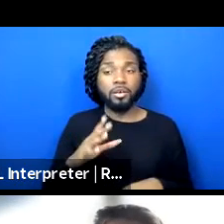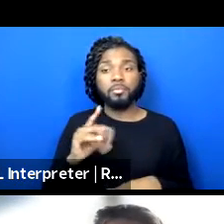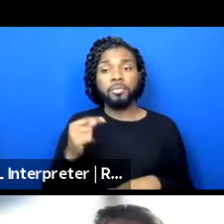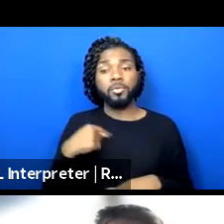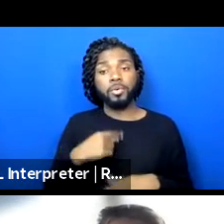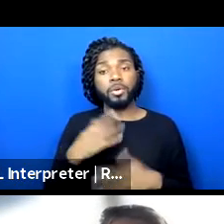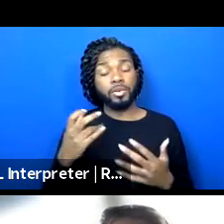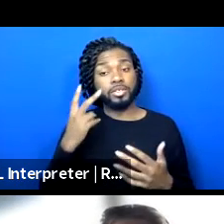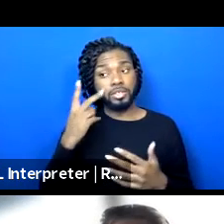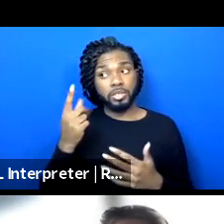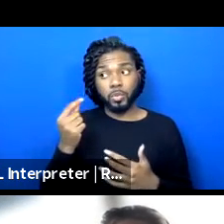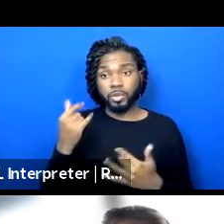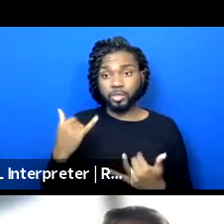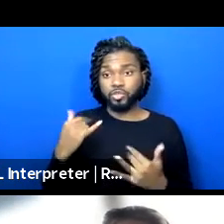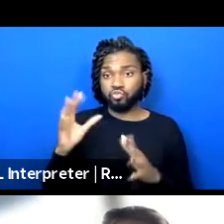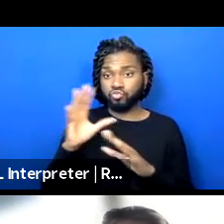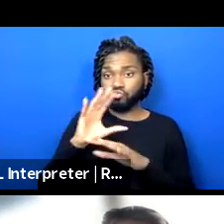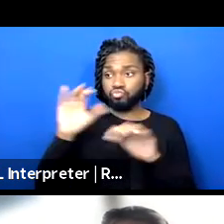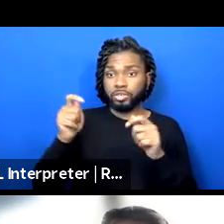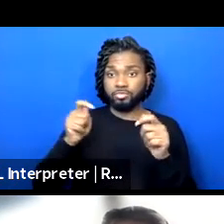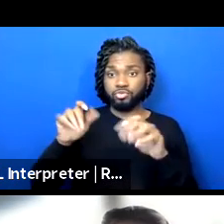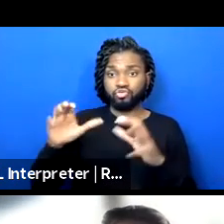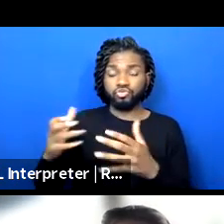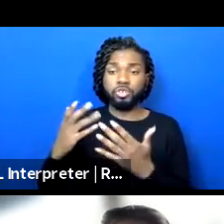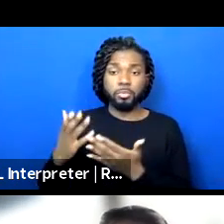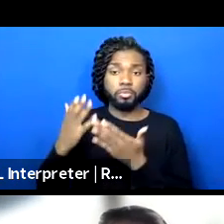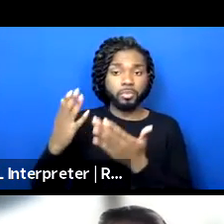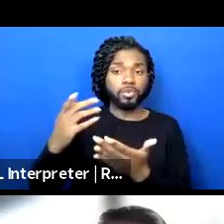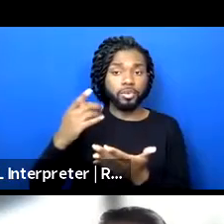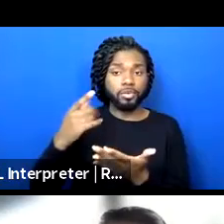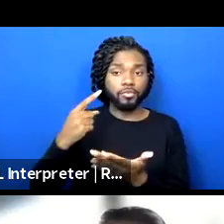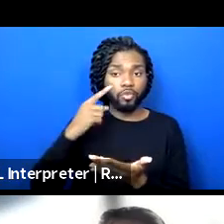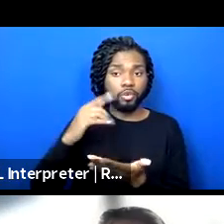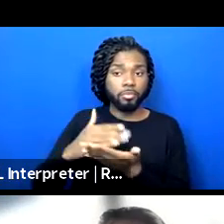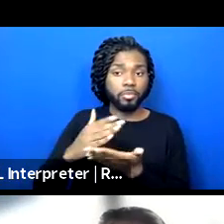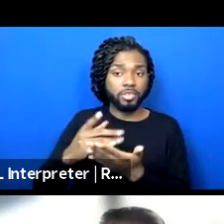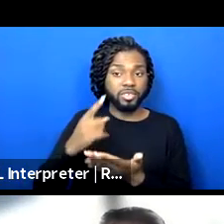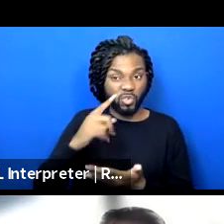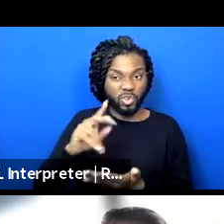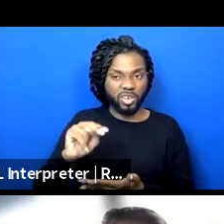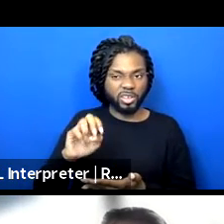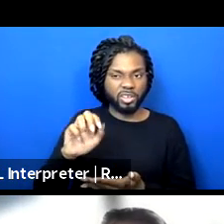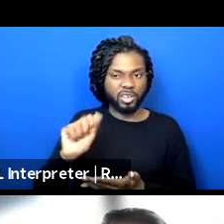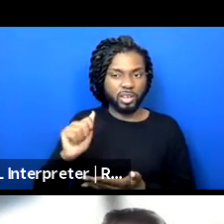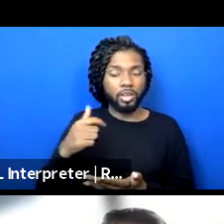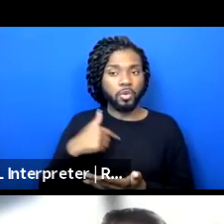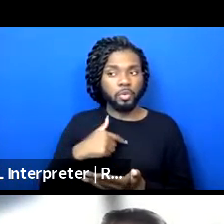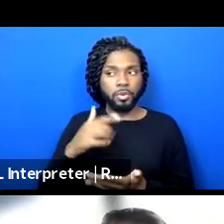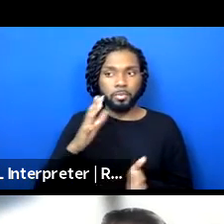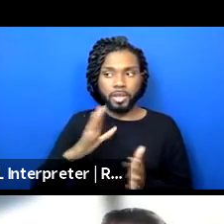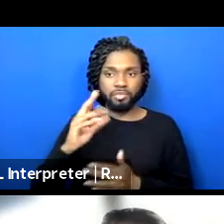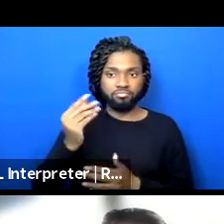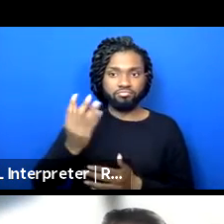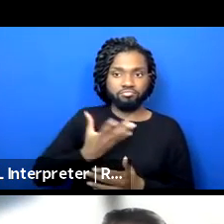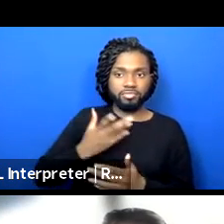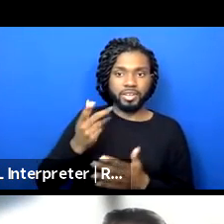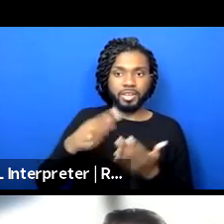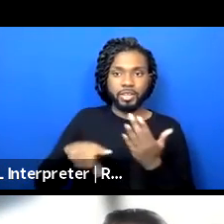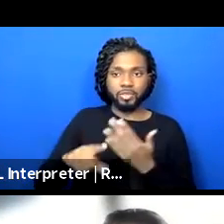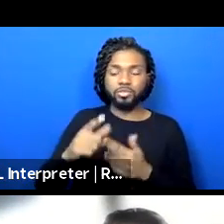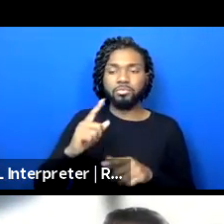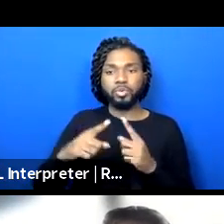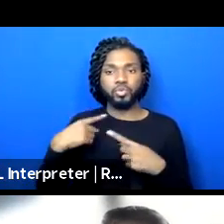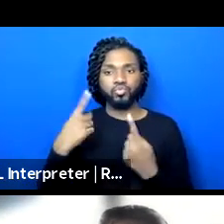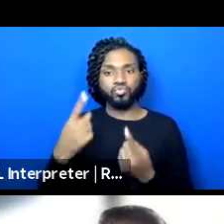this administration proposes in terms of a budget for the NEA. We actually expect to hear that next week. We've only seen a big